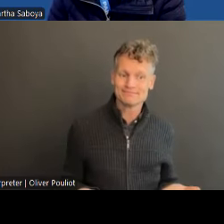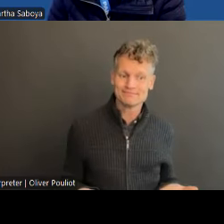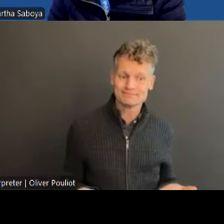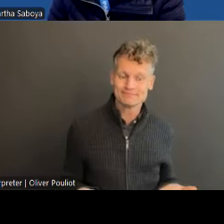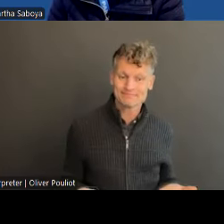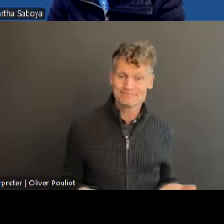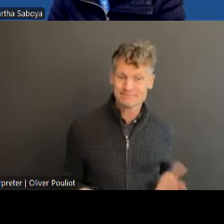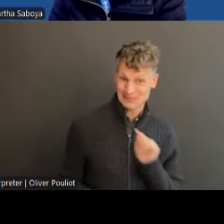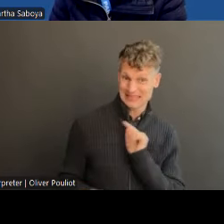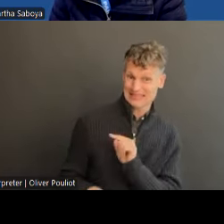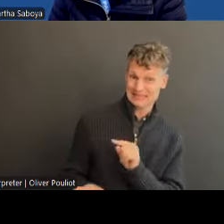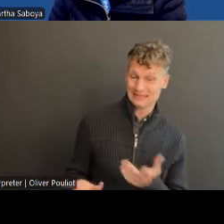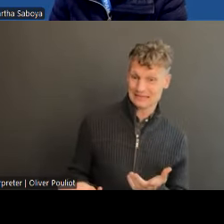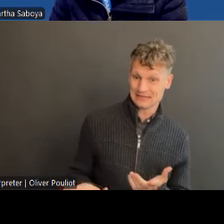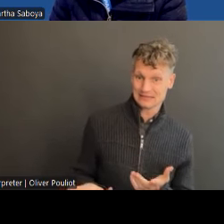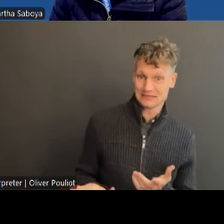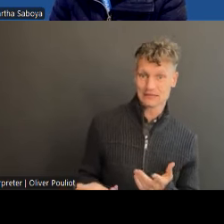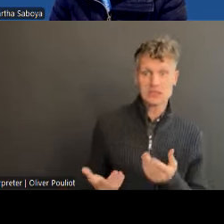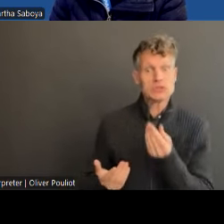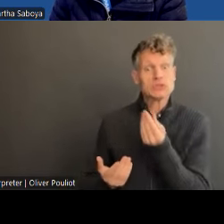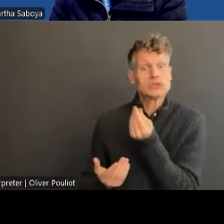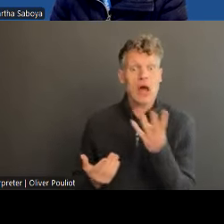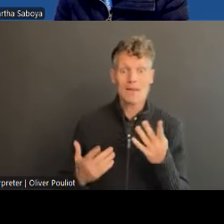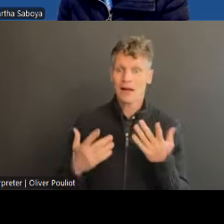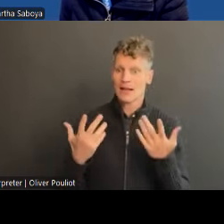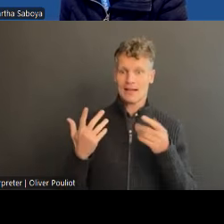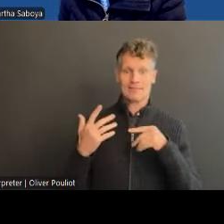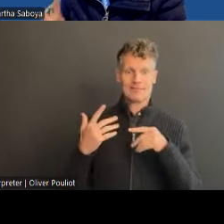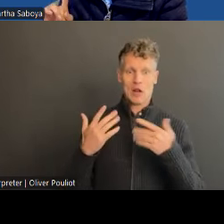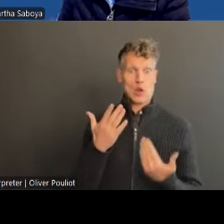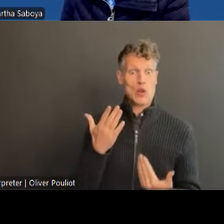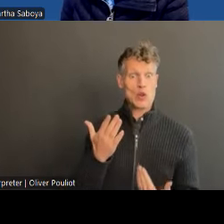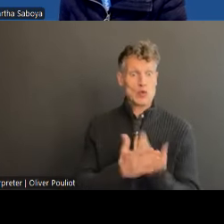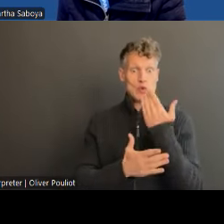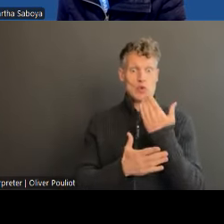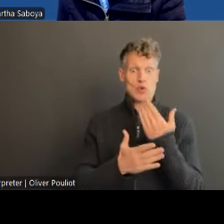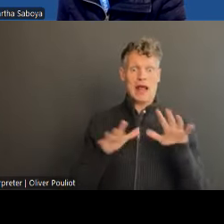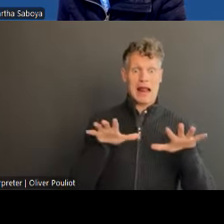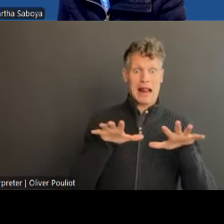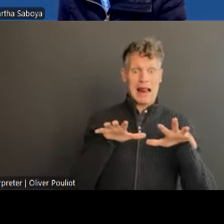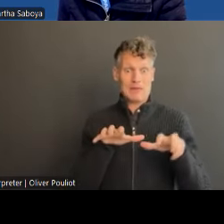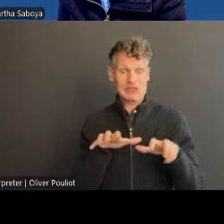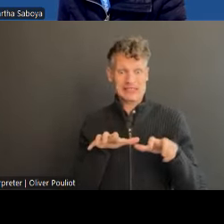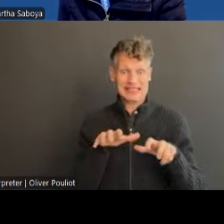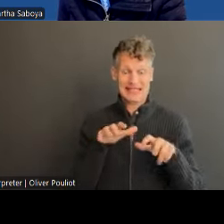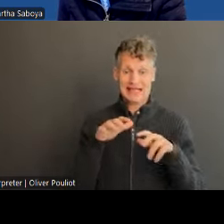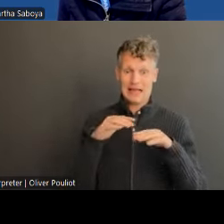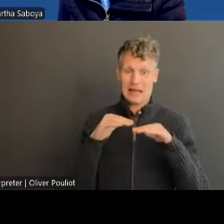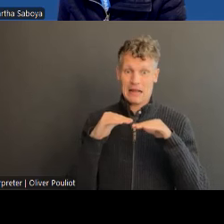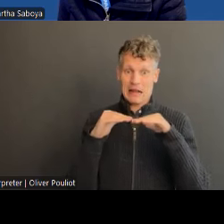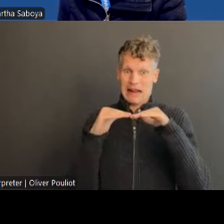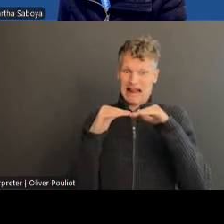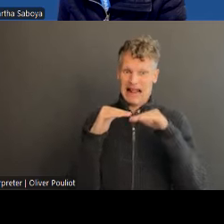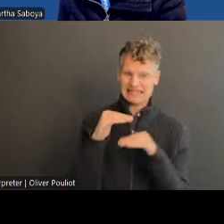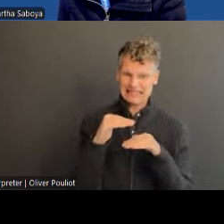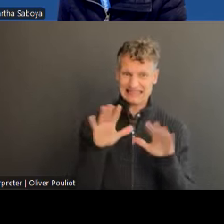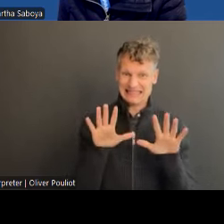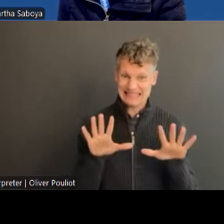new autochthonous cases of leprosy per year. They are probably very close to the elimination goal, but we need